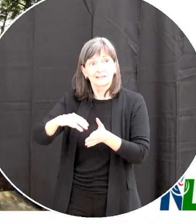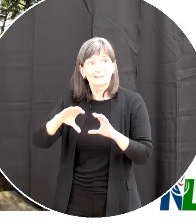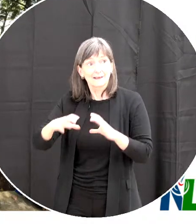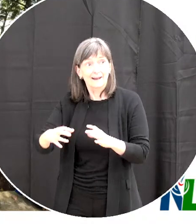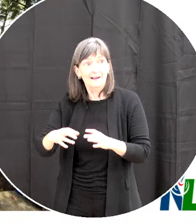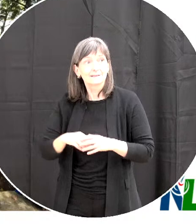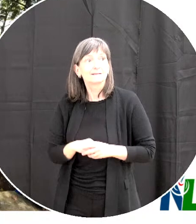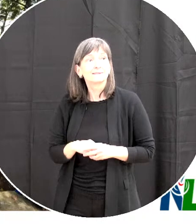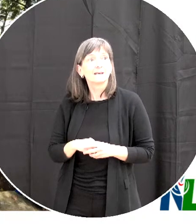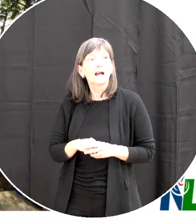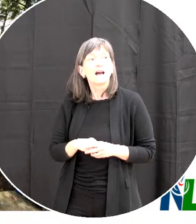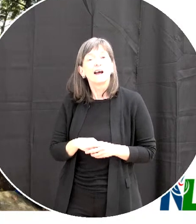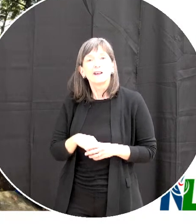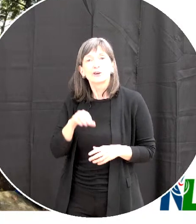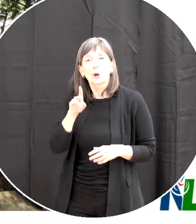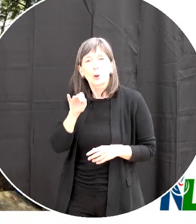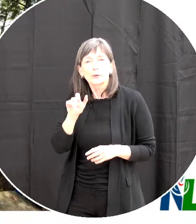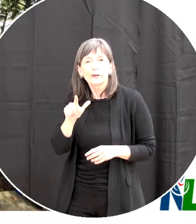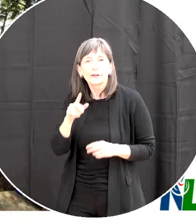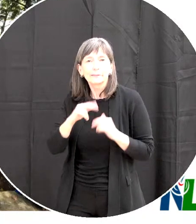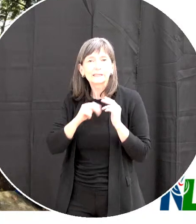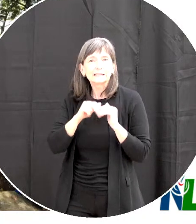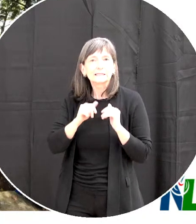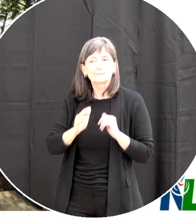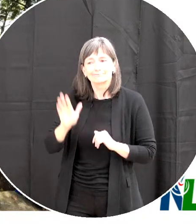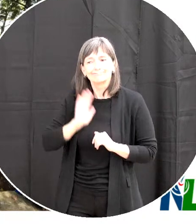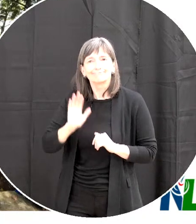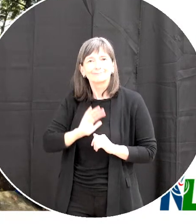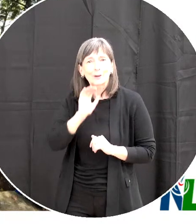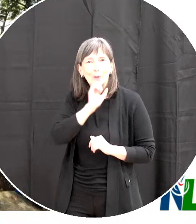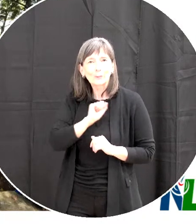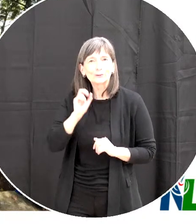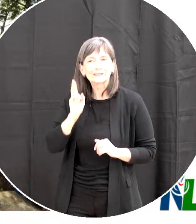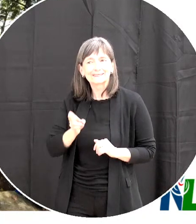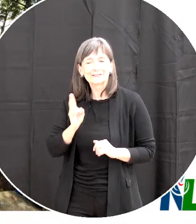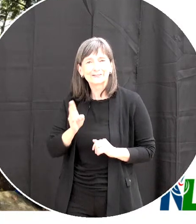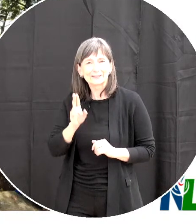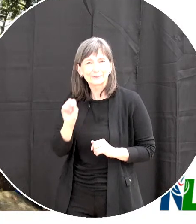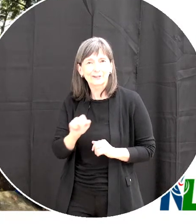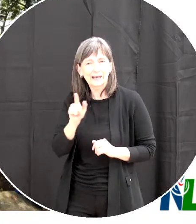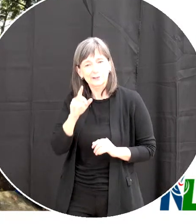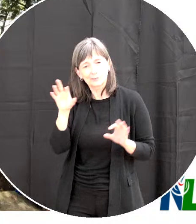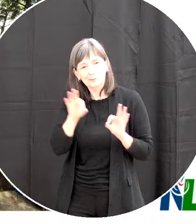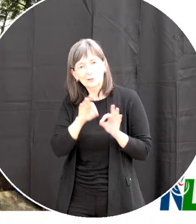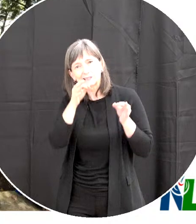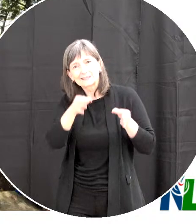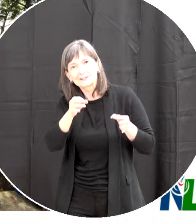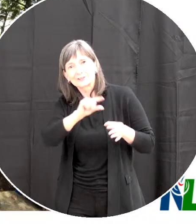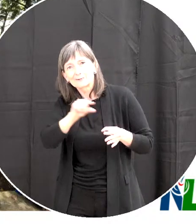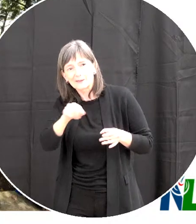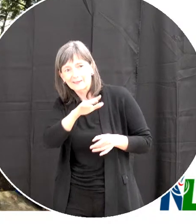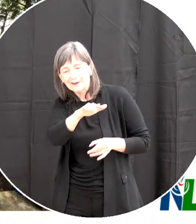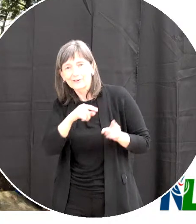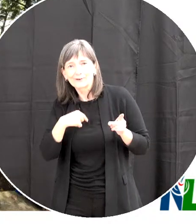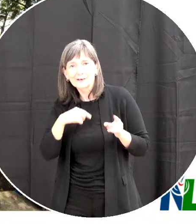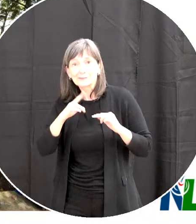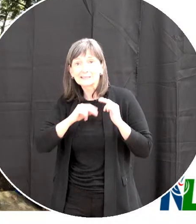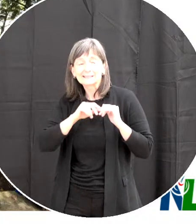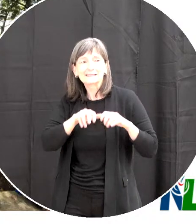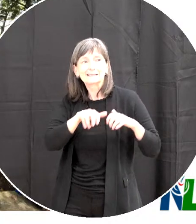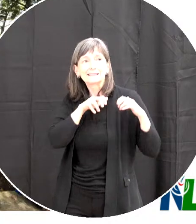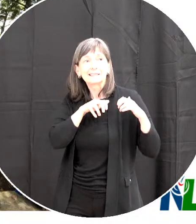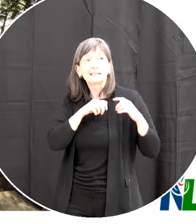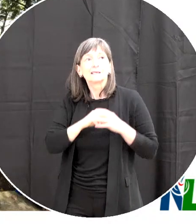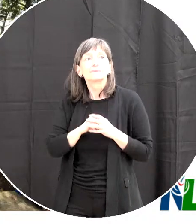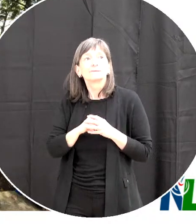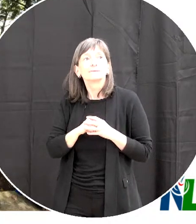of the Colonial Building, a site where many important decisions were made for Newfoundlanders and Labradorians. And as I say, some 99